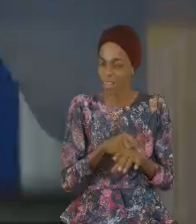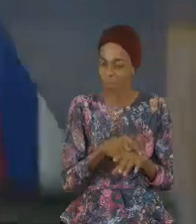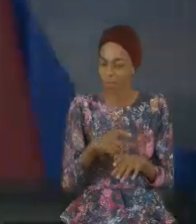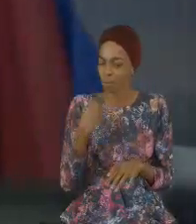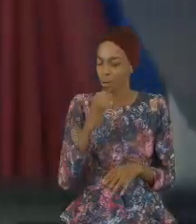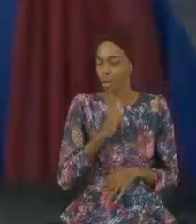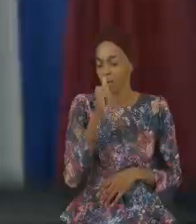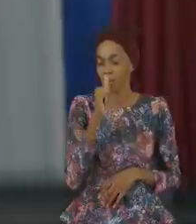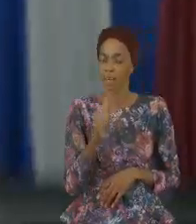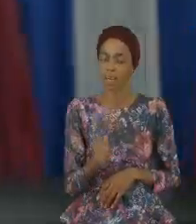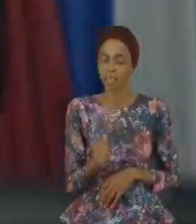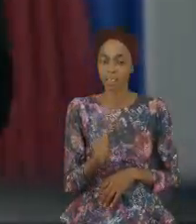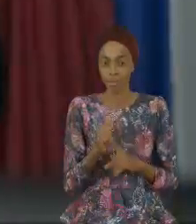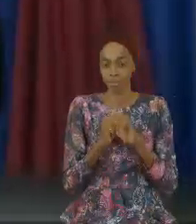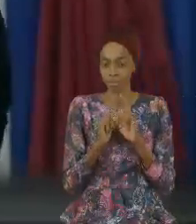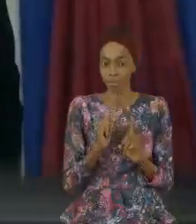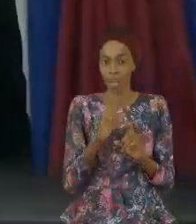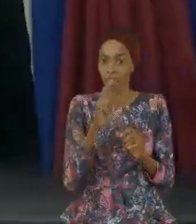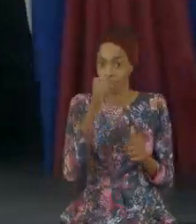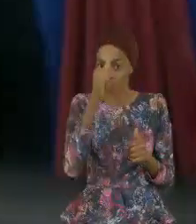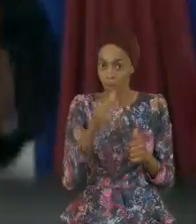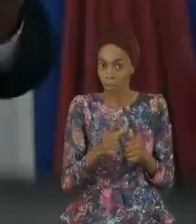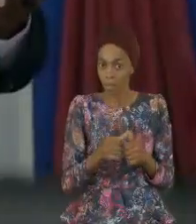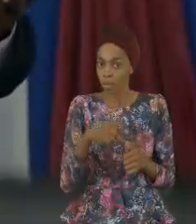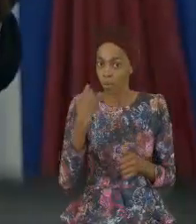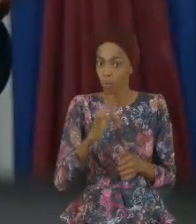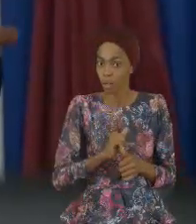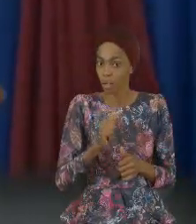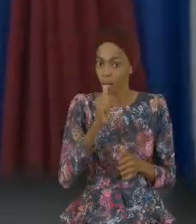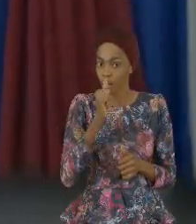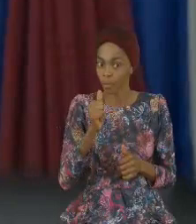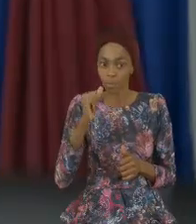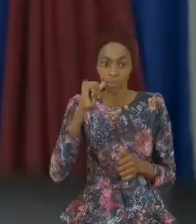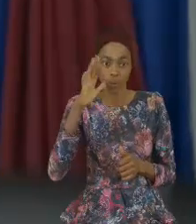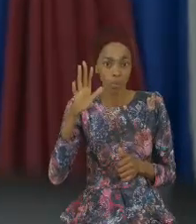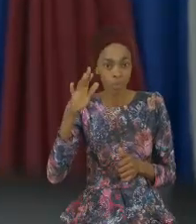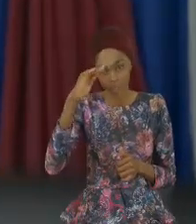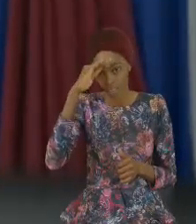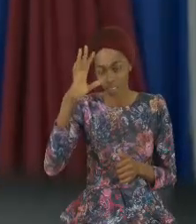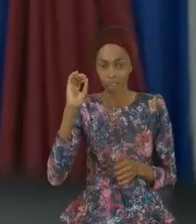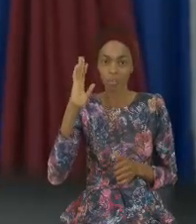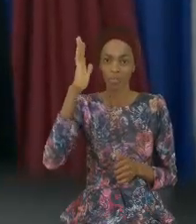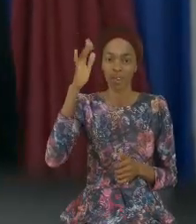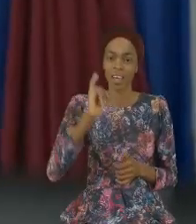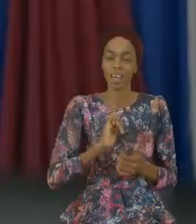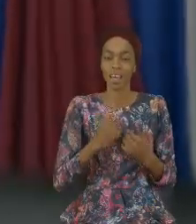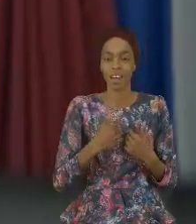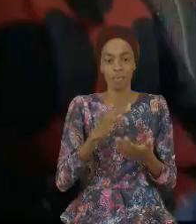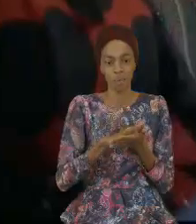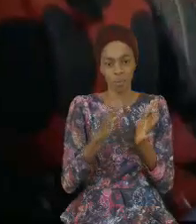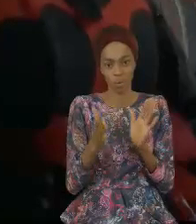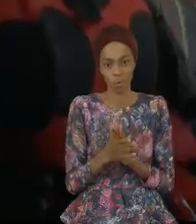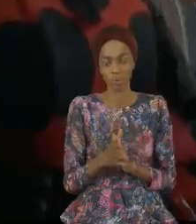We'll remember this is who the man, the woman of destiny has become. Now, from